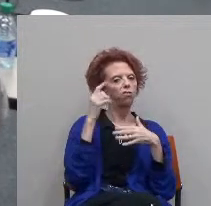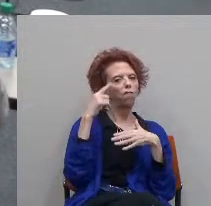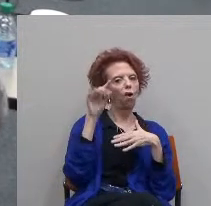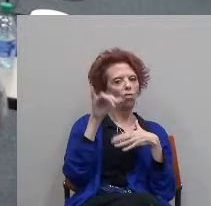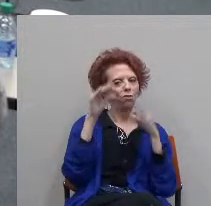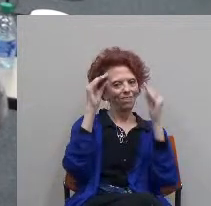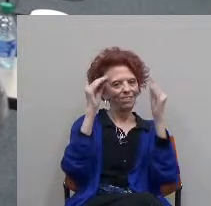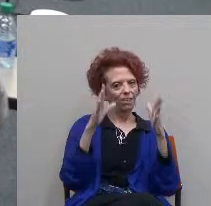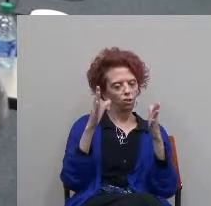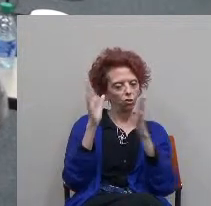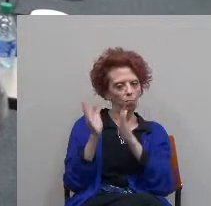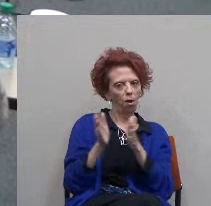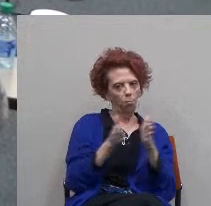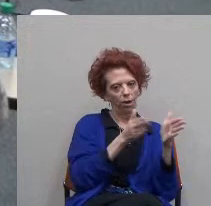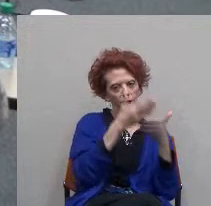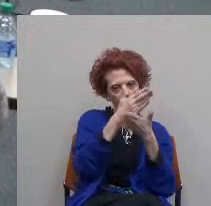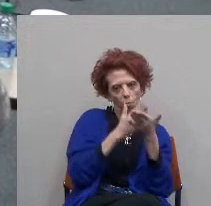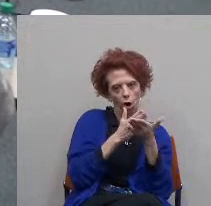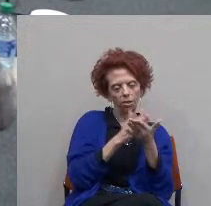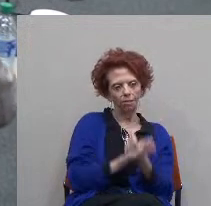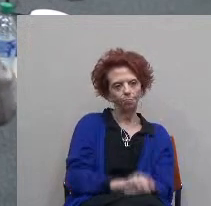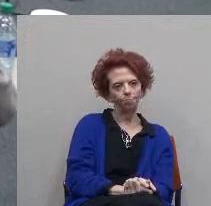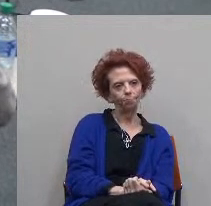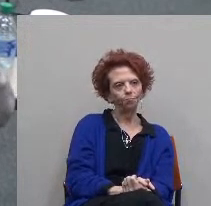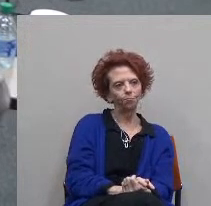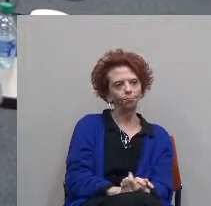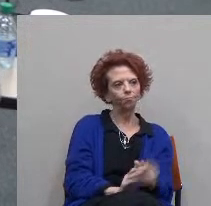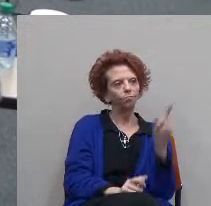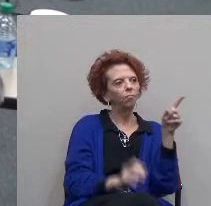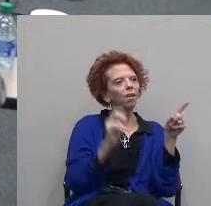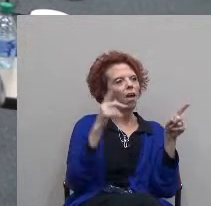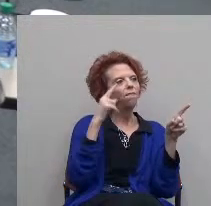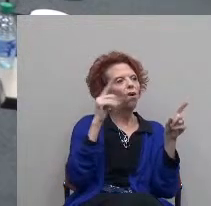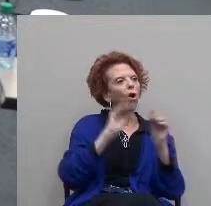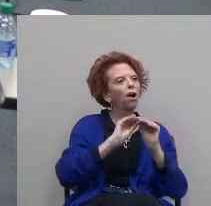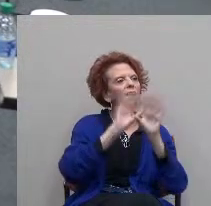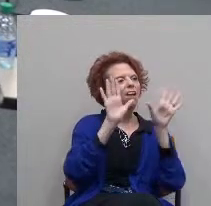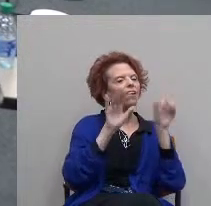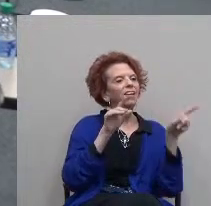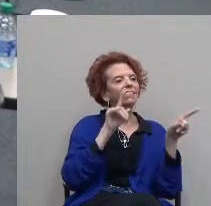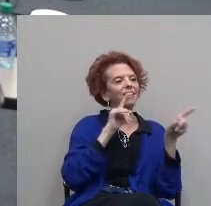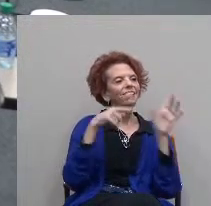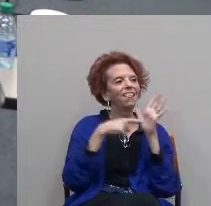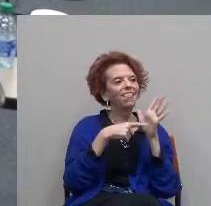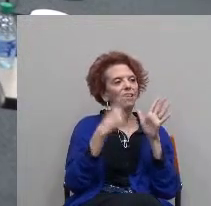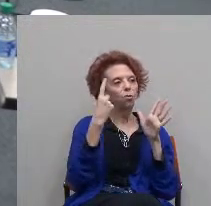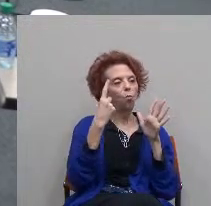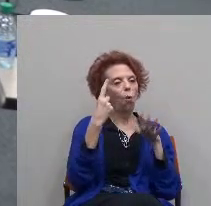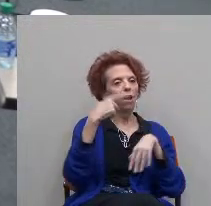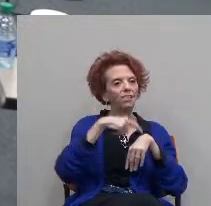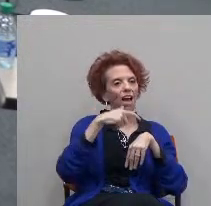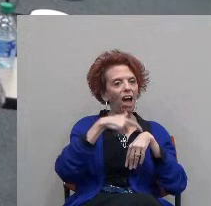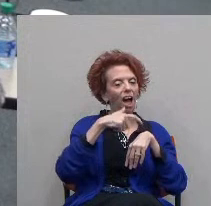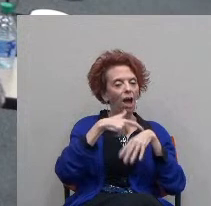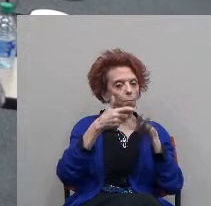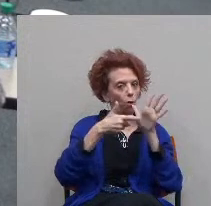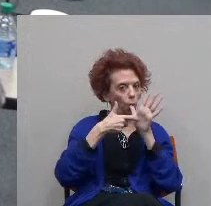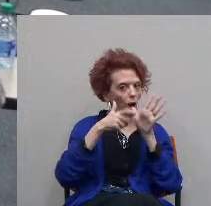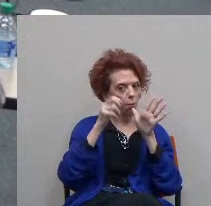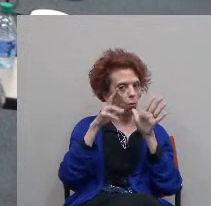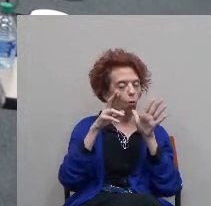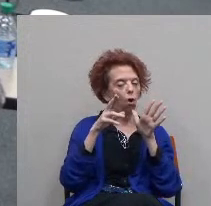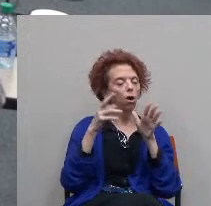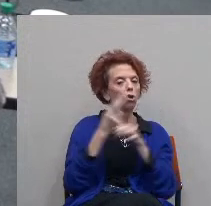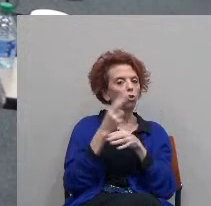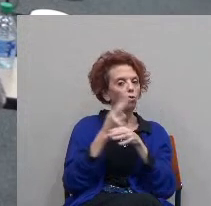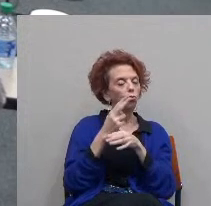teacher prep parts. So just for clarity on that last part, is this a one-time requirement? Is it